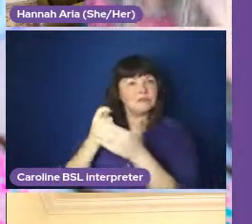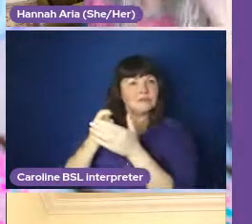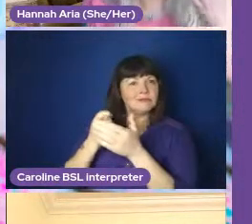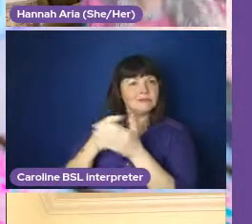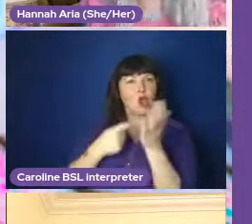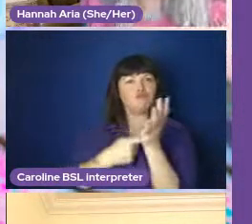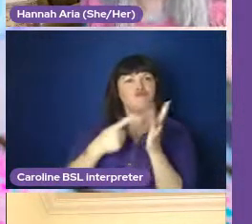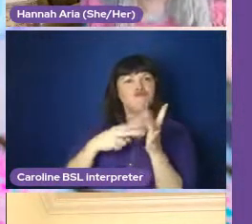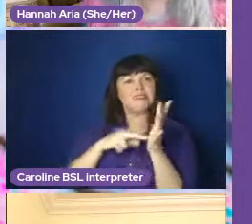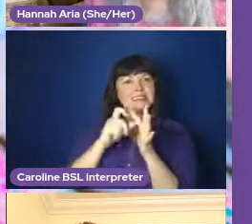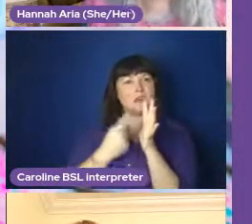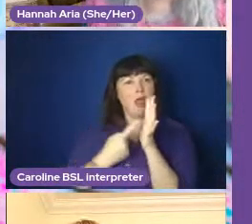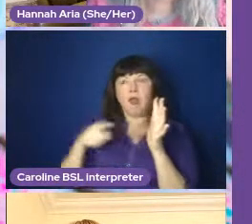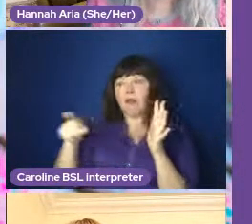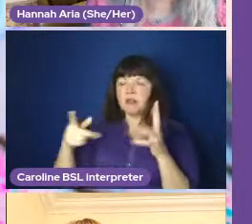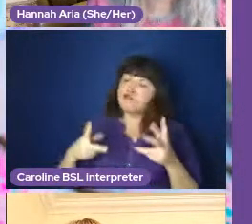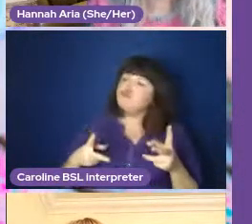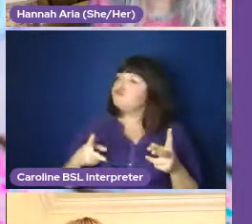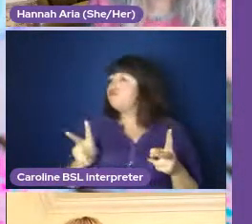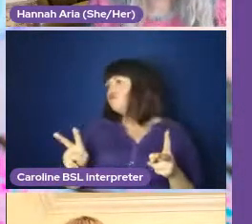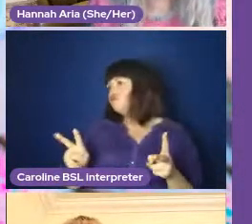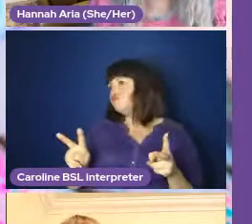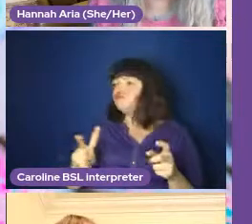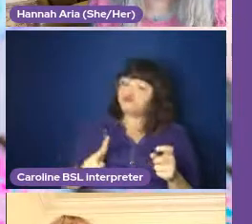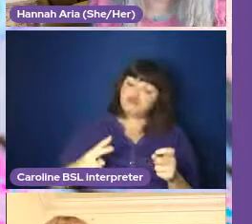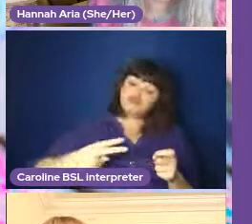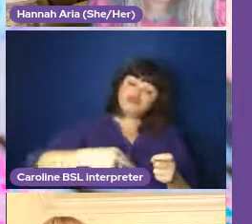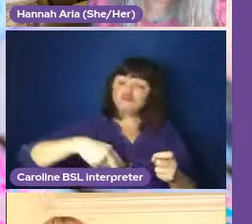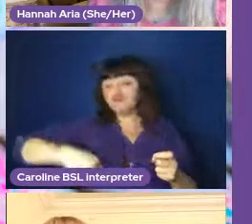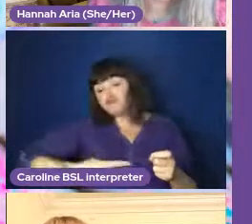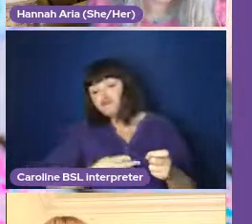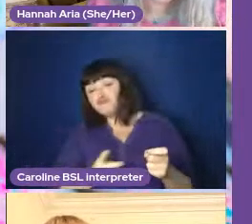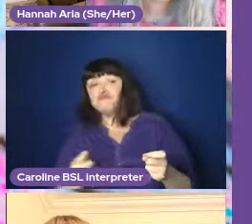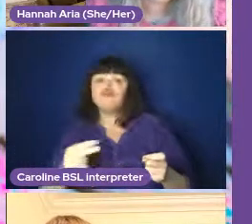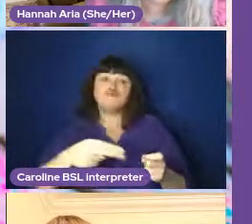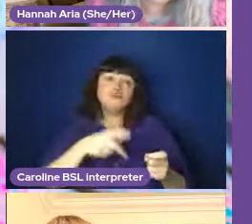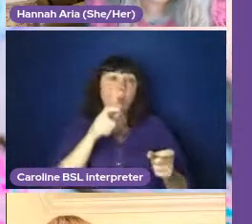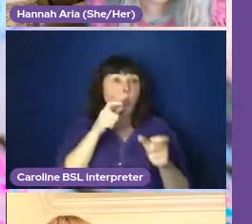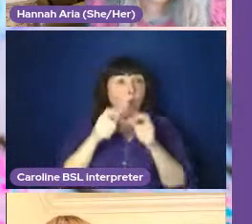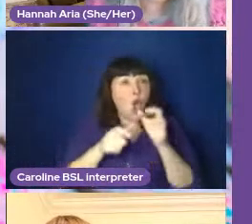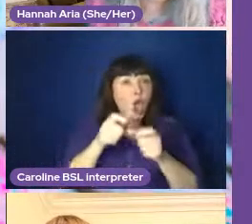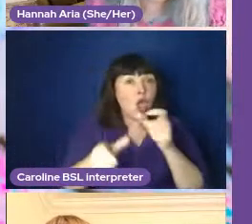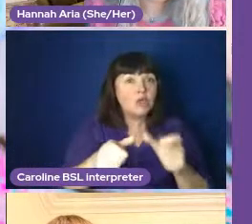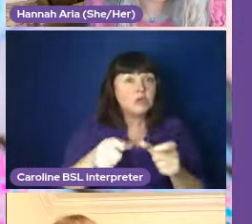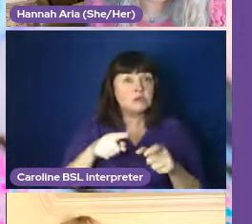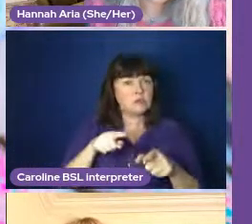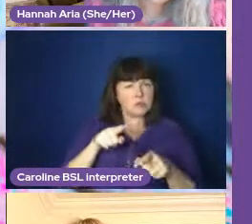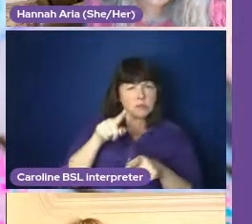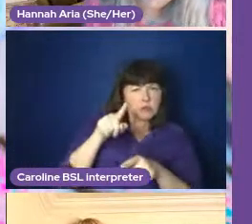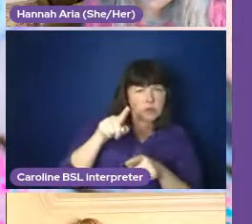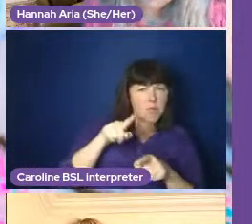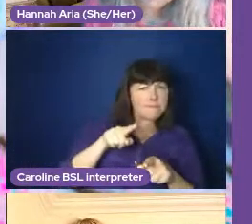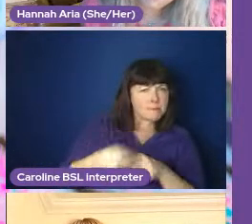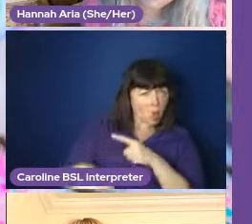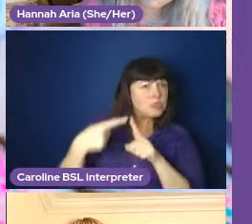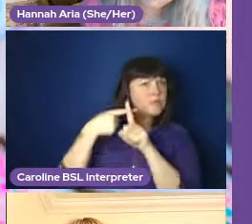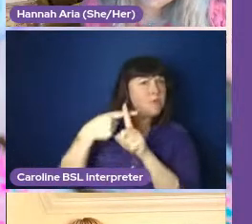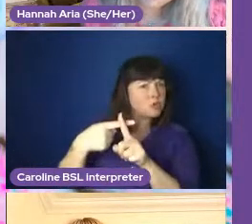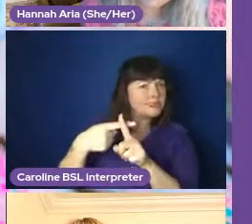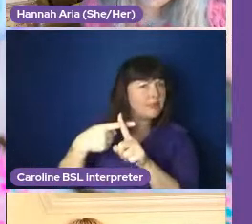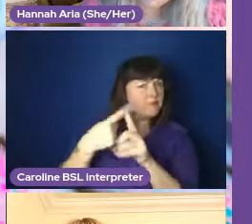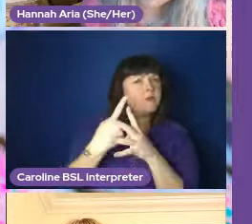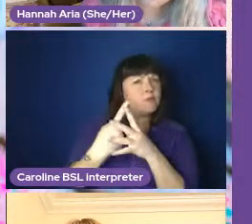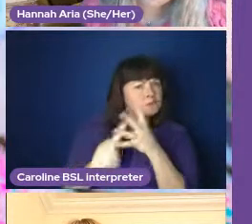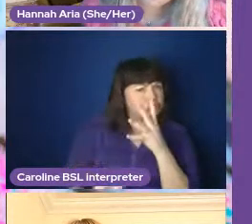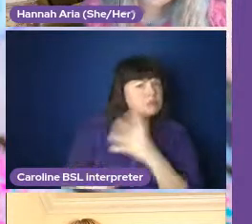love it. But they're all positive. Most of them are positive, I think. And I've